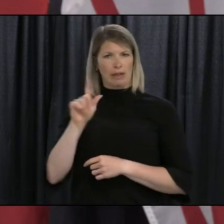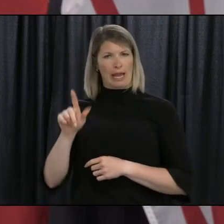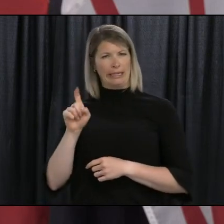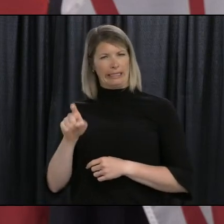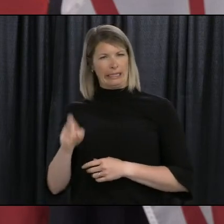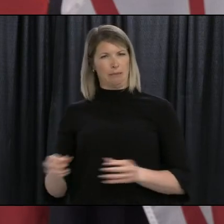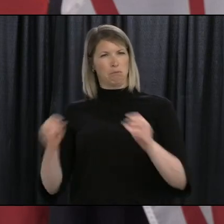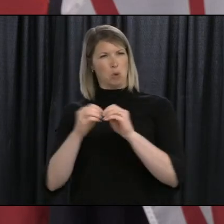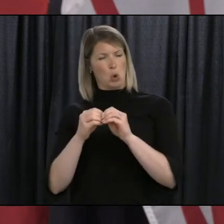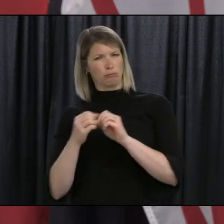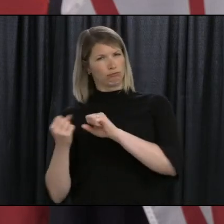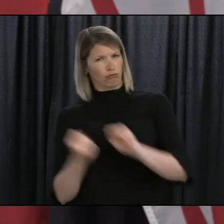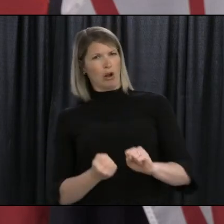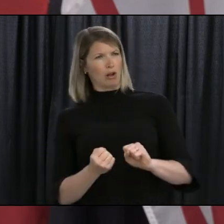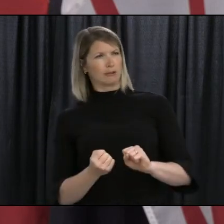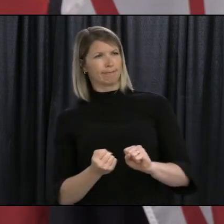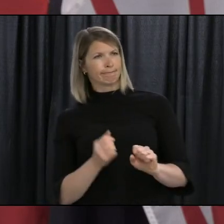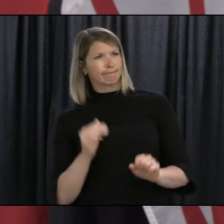from Ottawa?